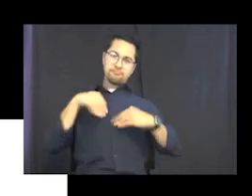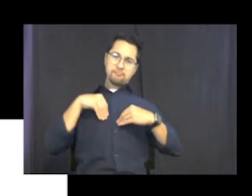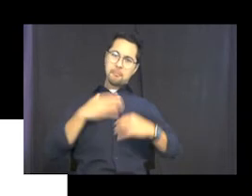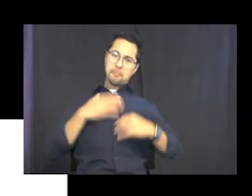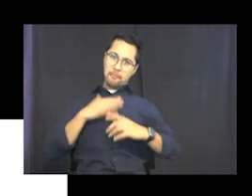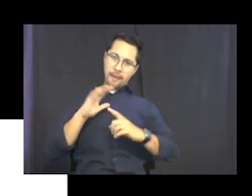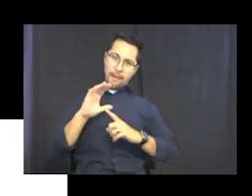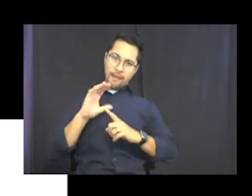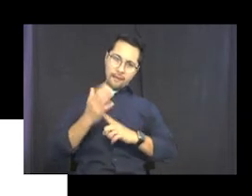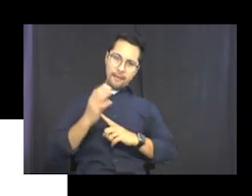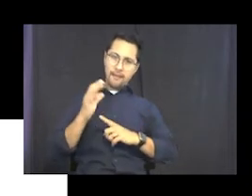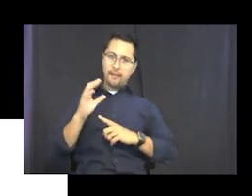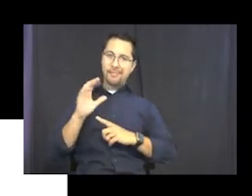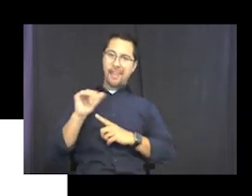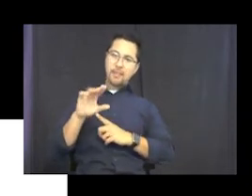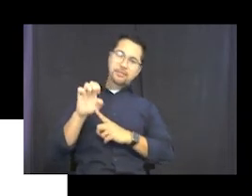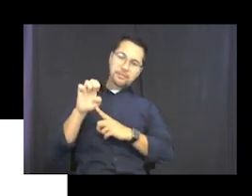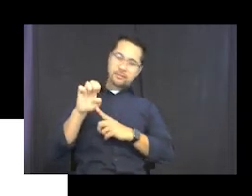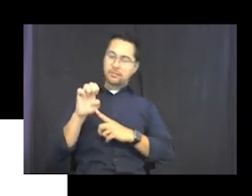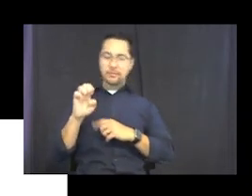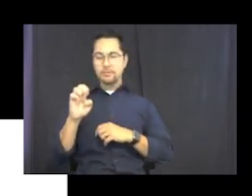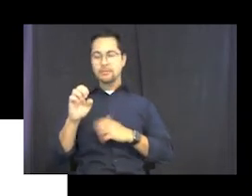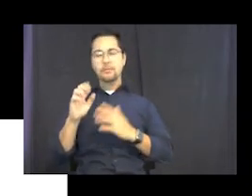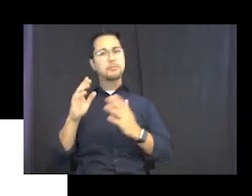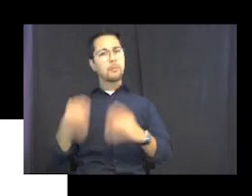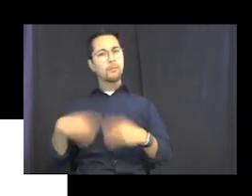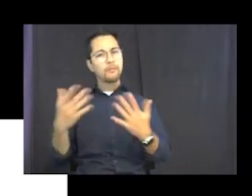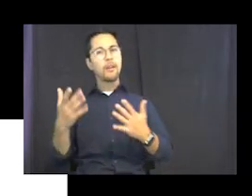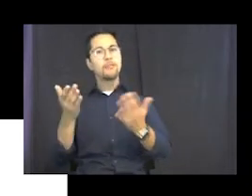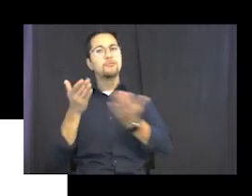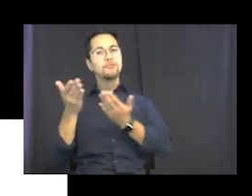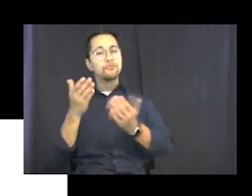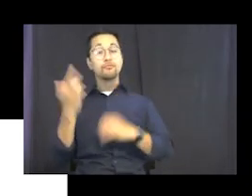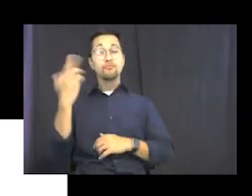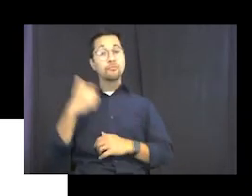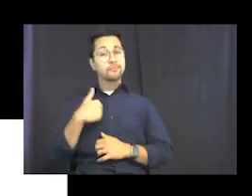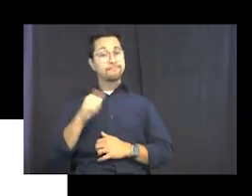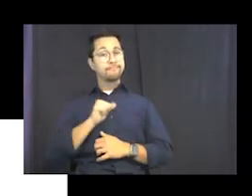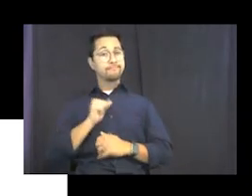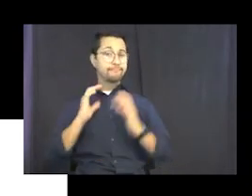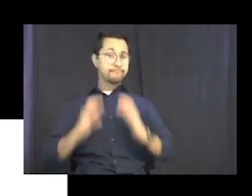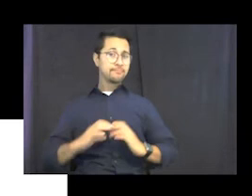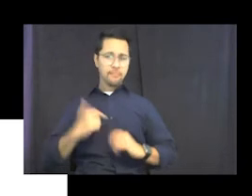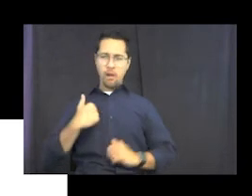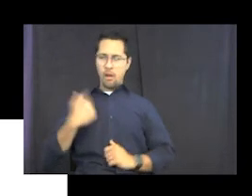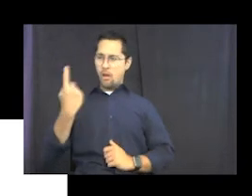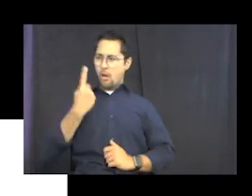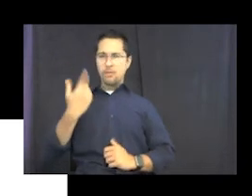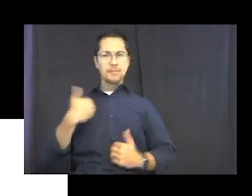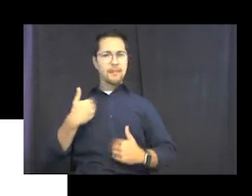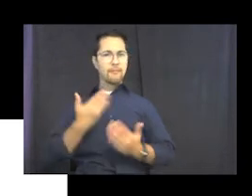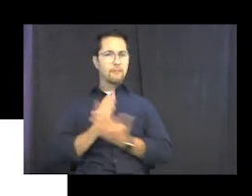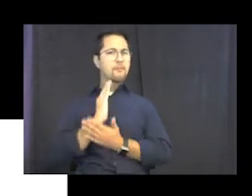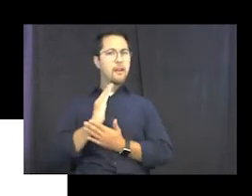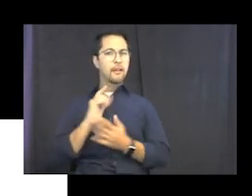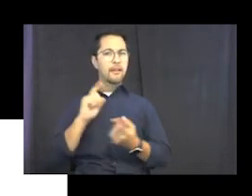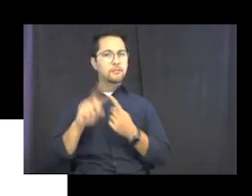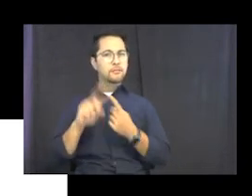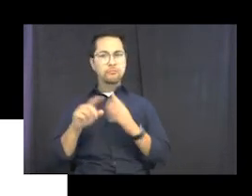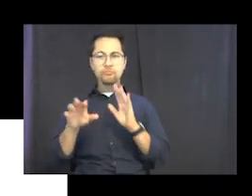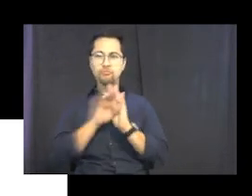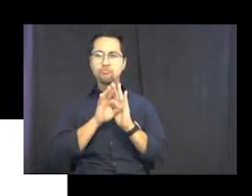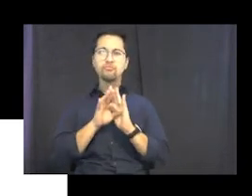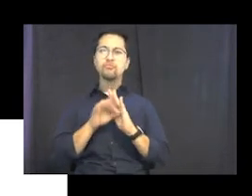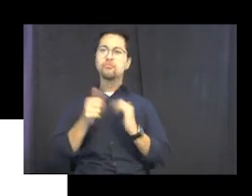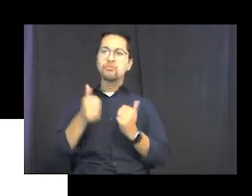and provide services, because as a consumer, I always have the right to choose